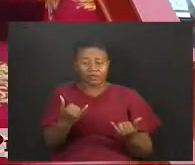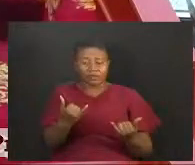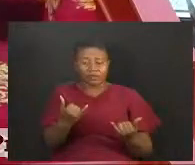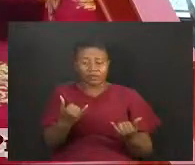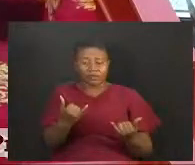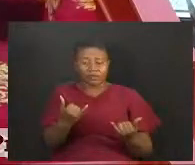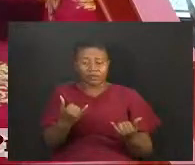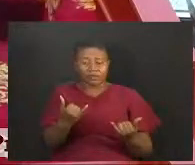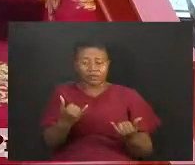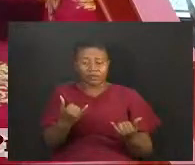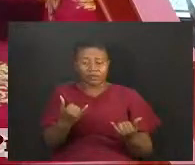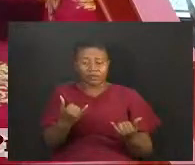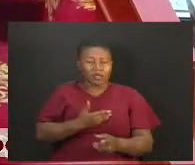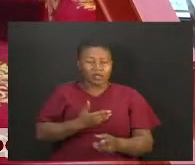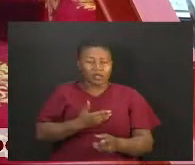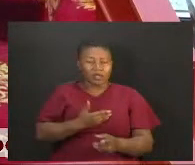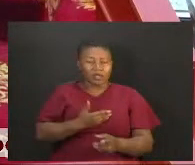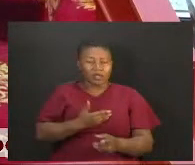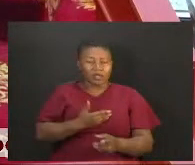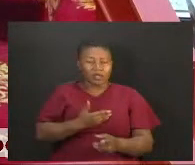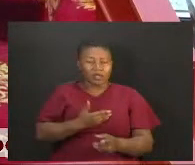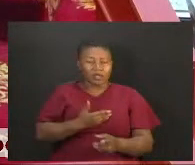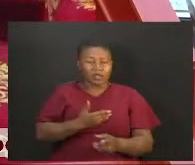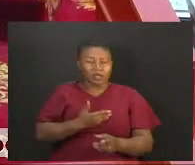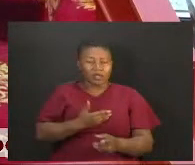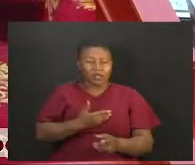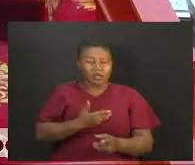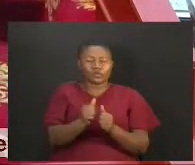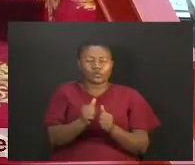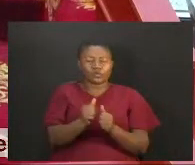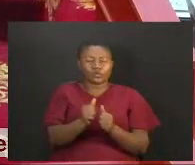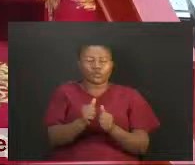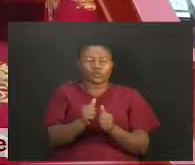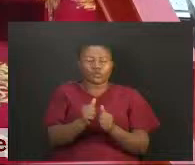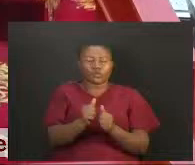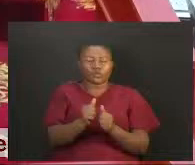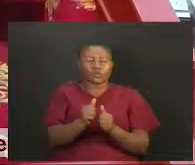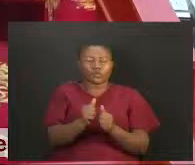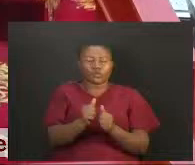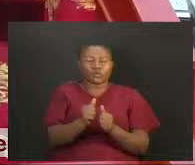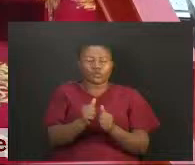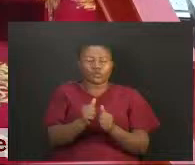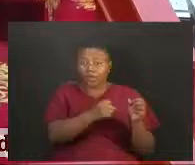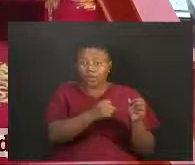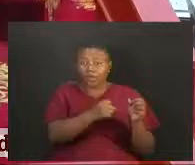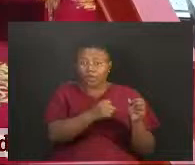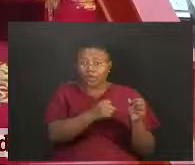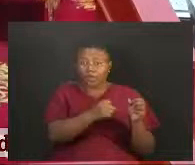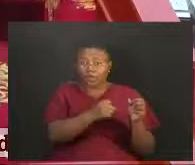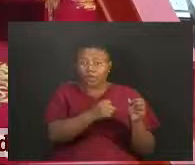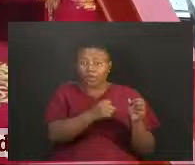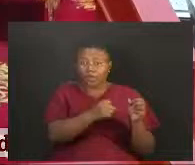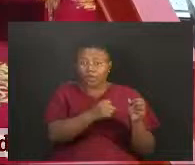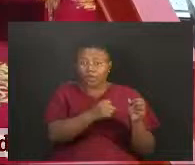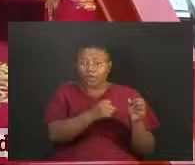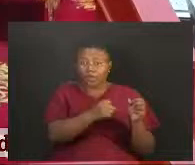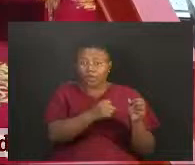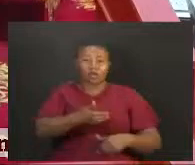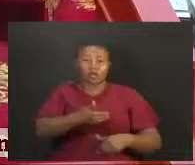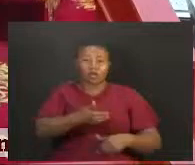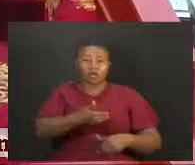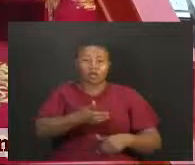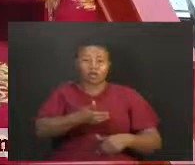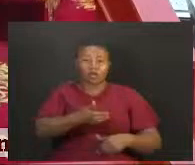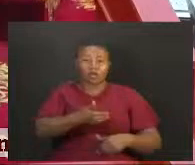been consolidated with yet another peaceful transition of power. That notwithstanding, our youth face